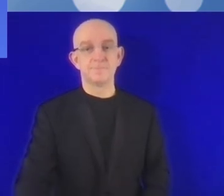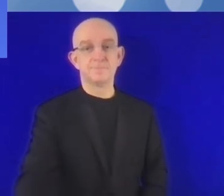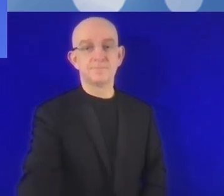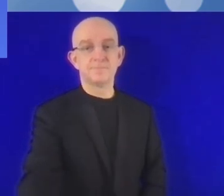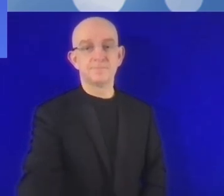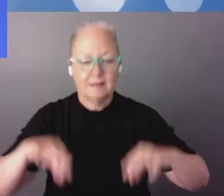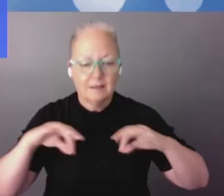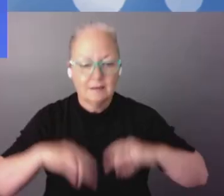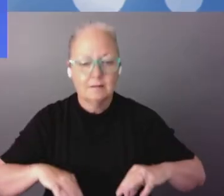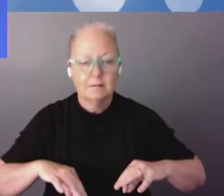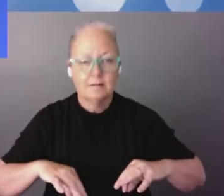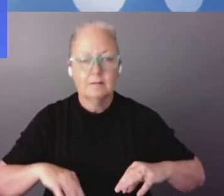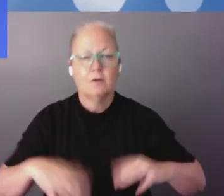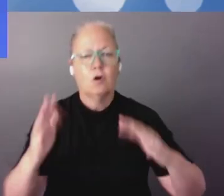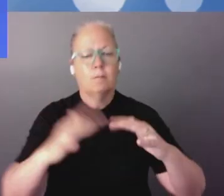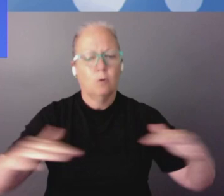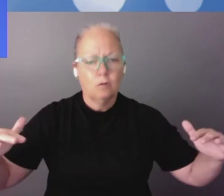distinguished guests.